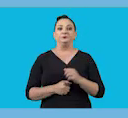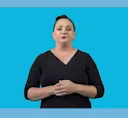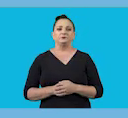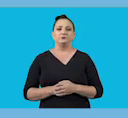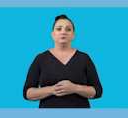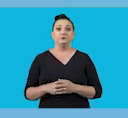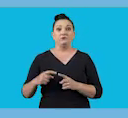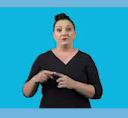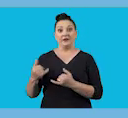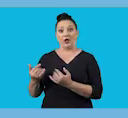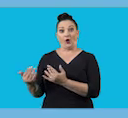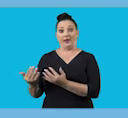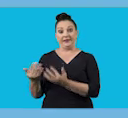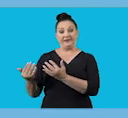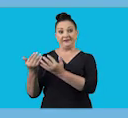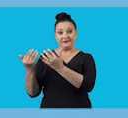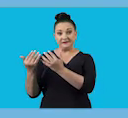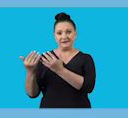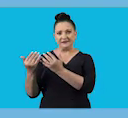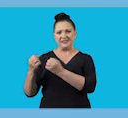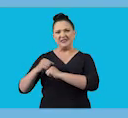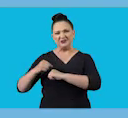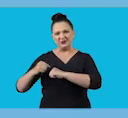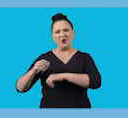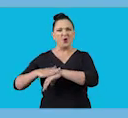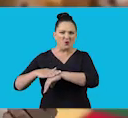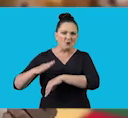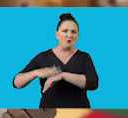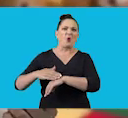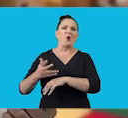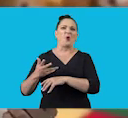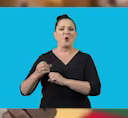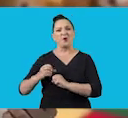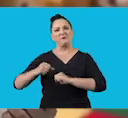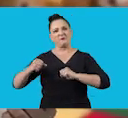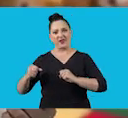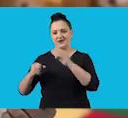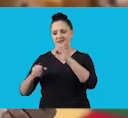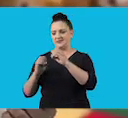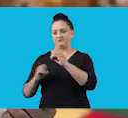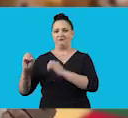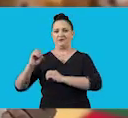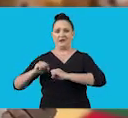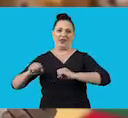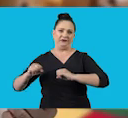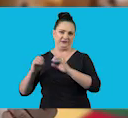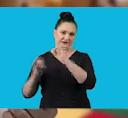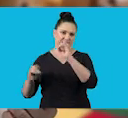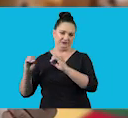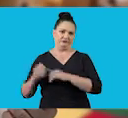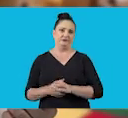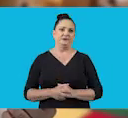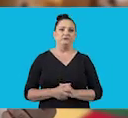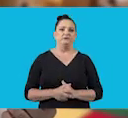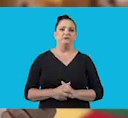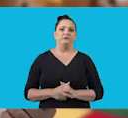pattern. Now, with regards to the gases, remember the gas particles, they have spaces that are much larger than the ones of a liquid